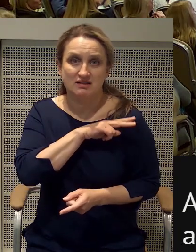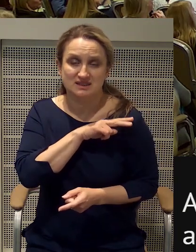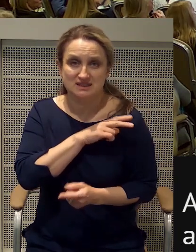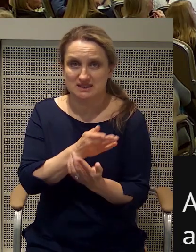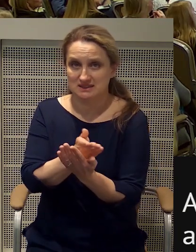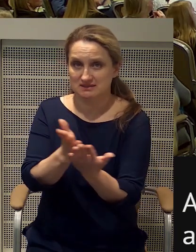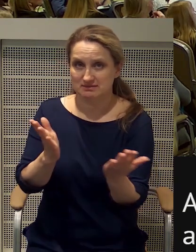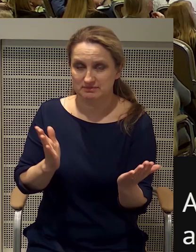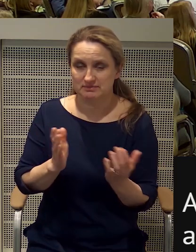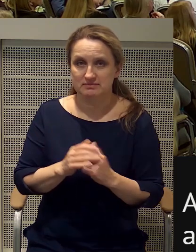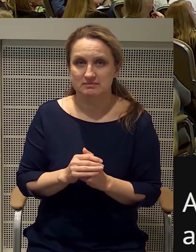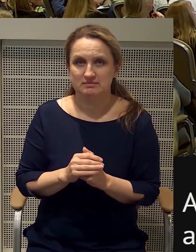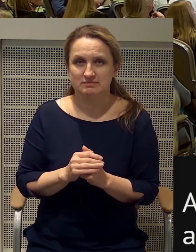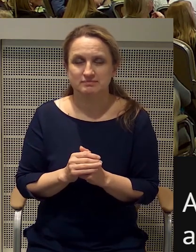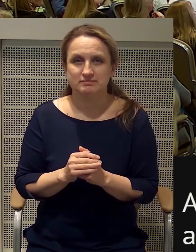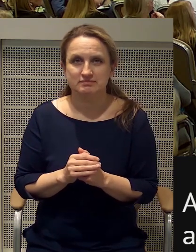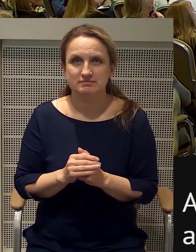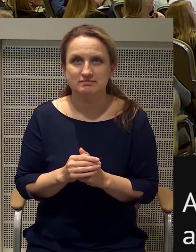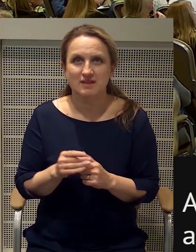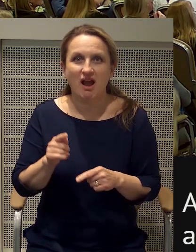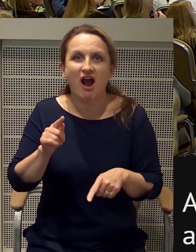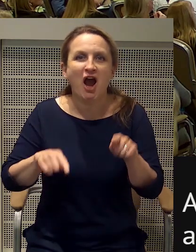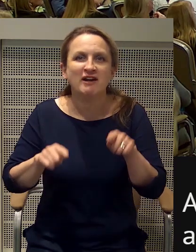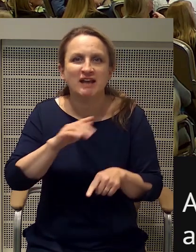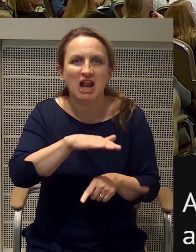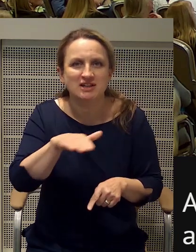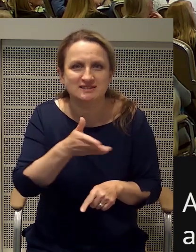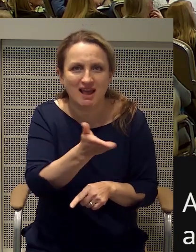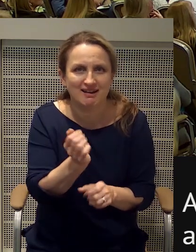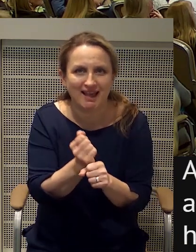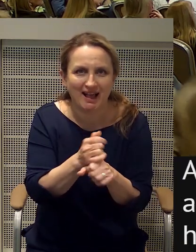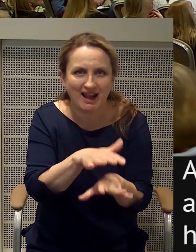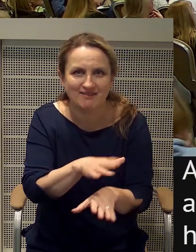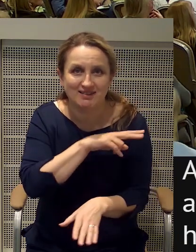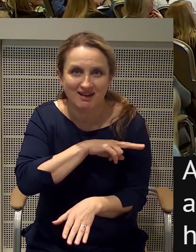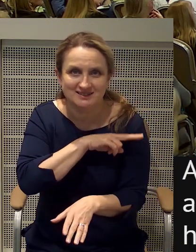and practitioners supporting these children.